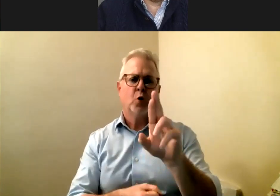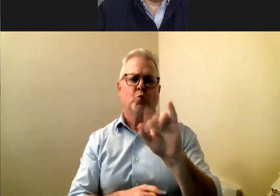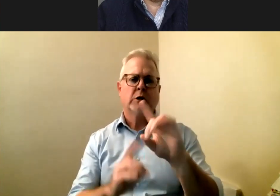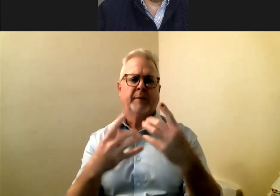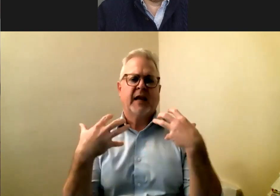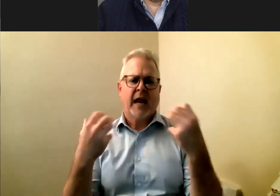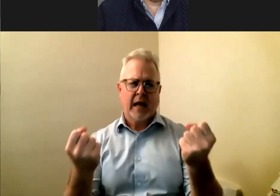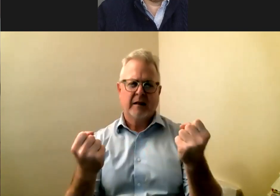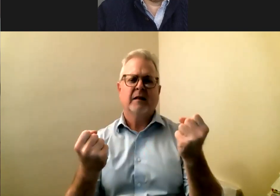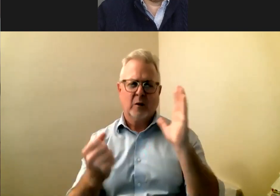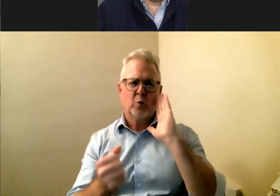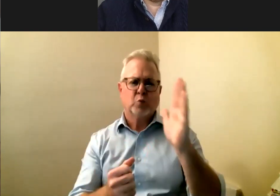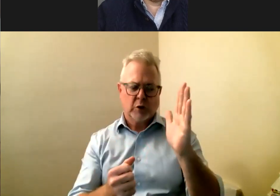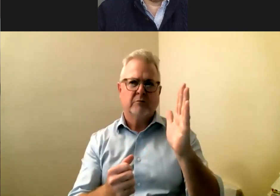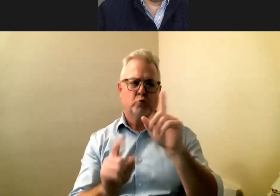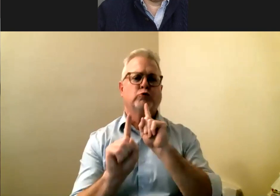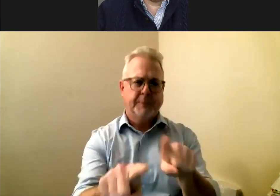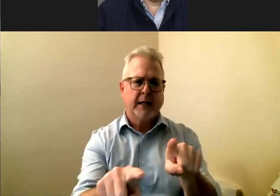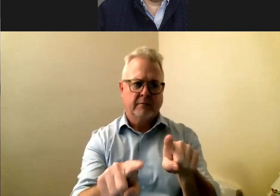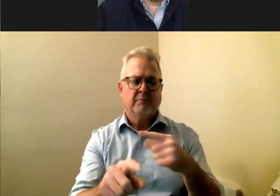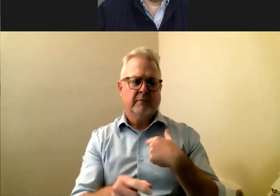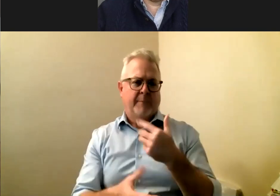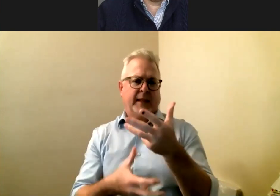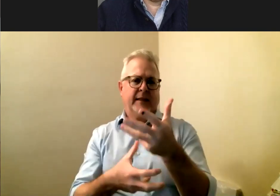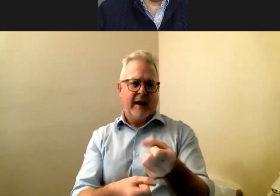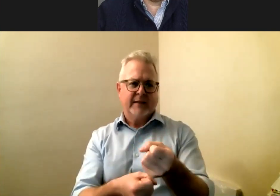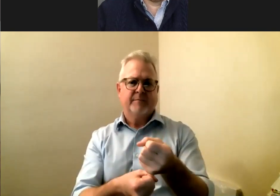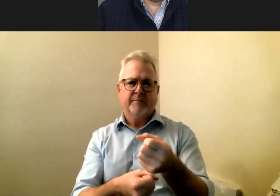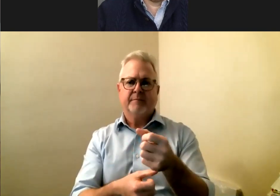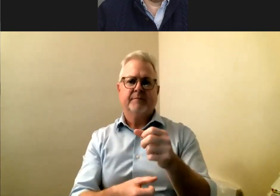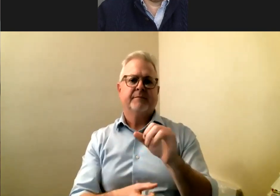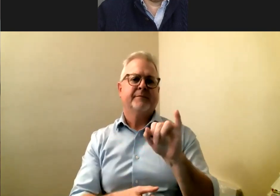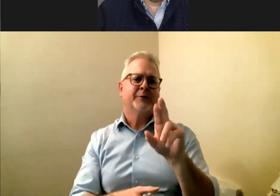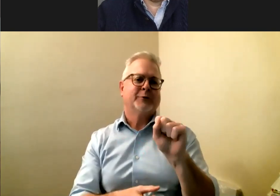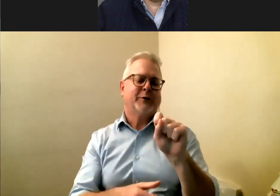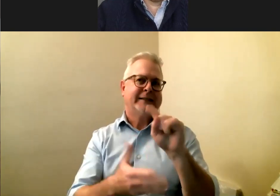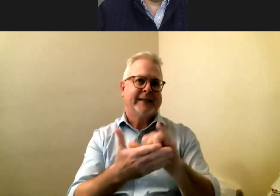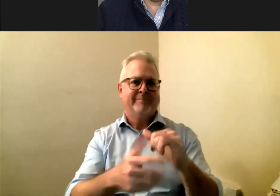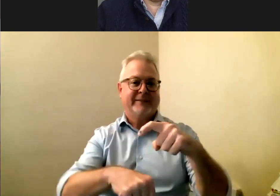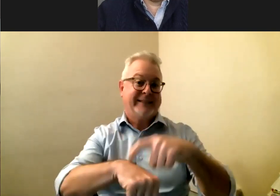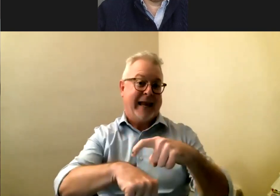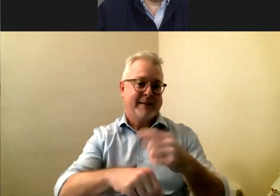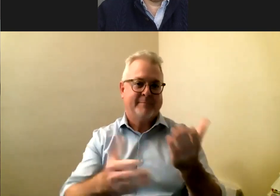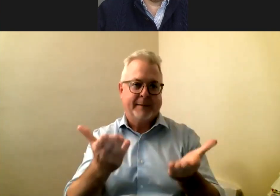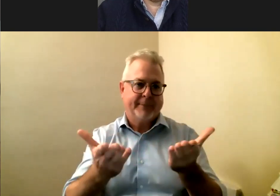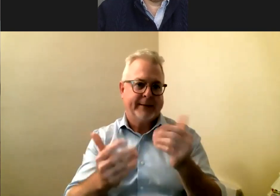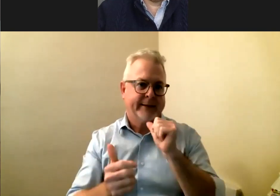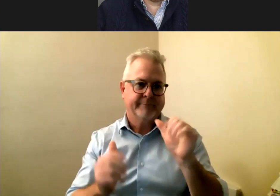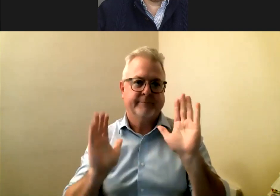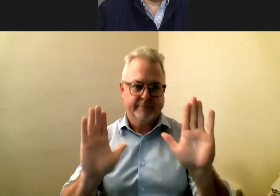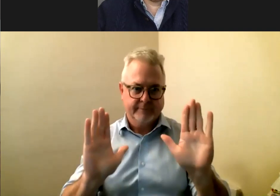him. I'm confident that Rhode Island Department of Health will respond. I am confident. It's just,